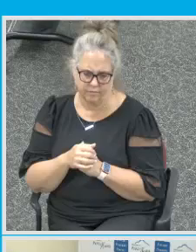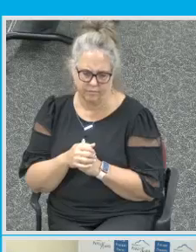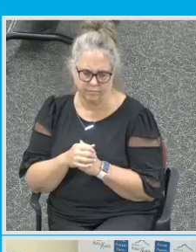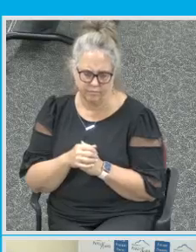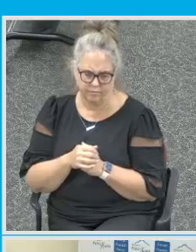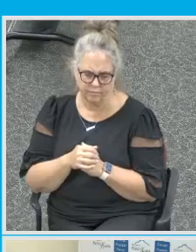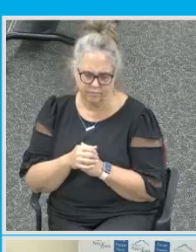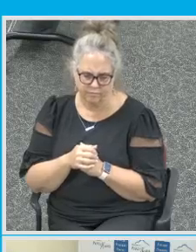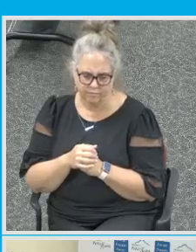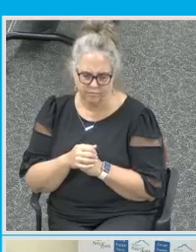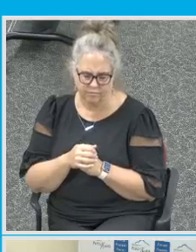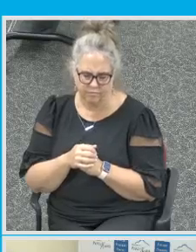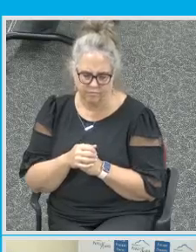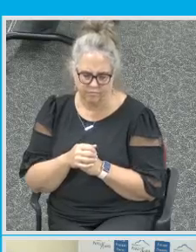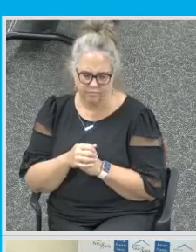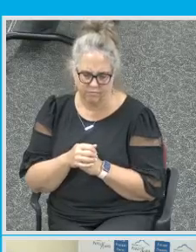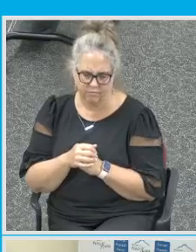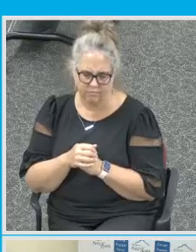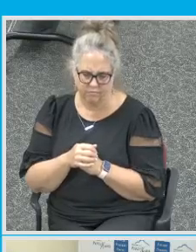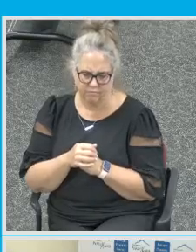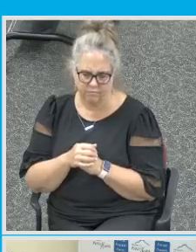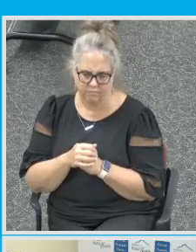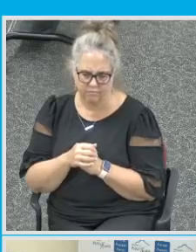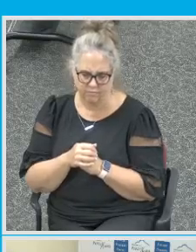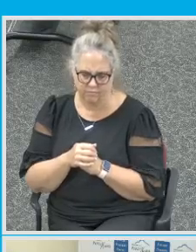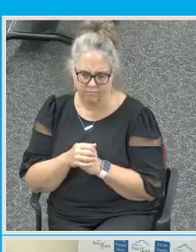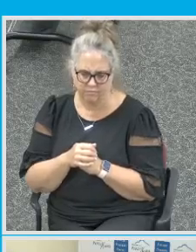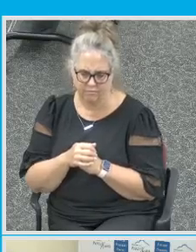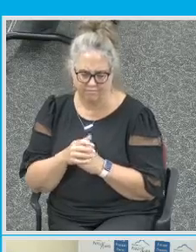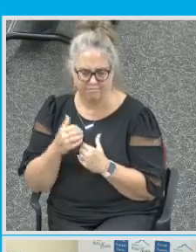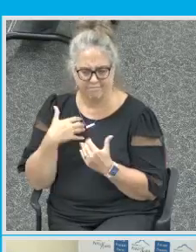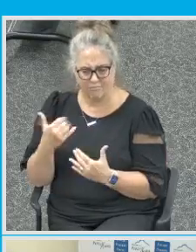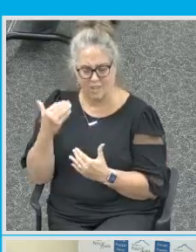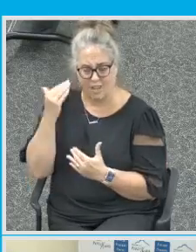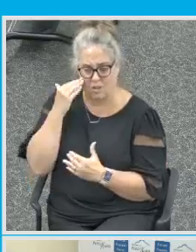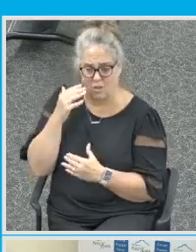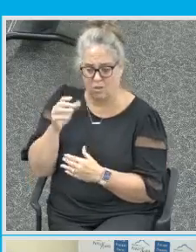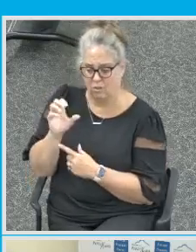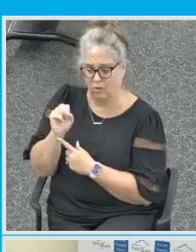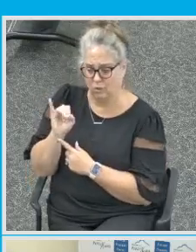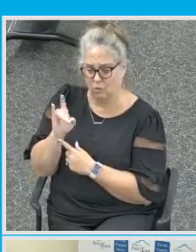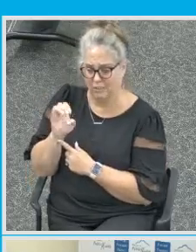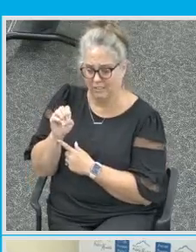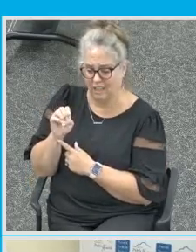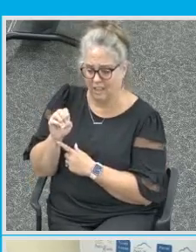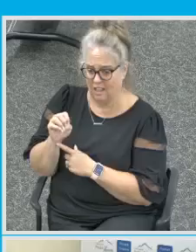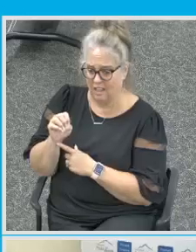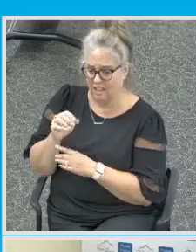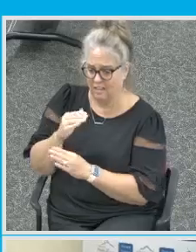wanted to note, with suicide prevention, thanking the El Paso County Commissioners, because back in